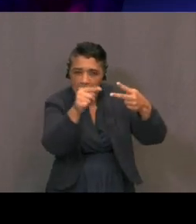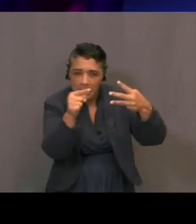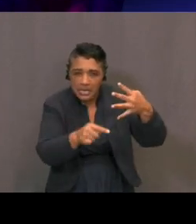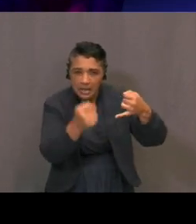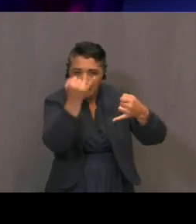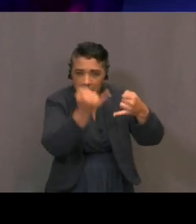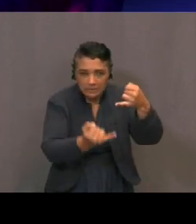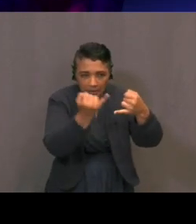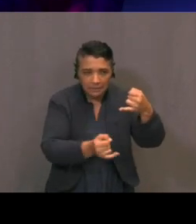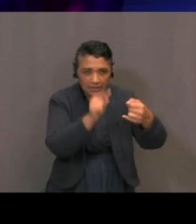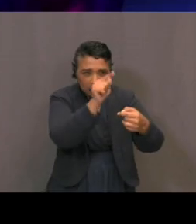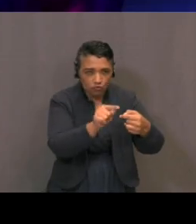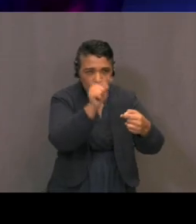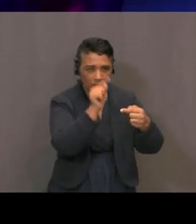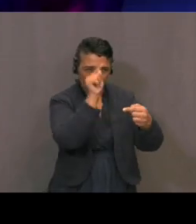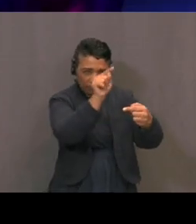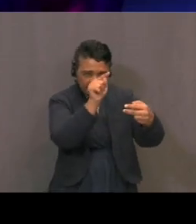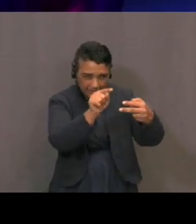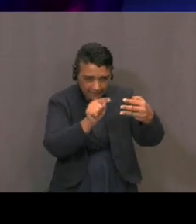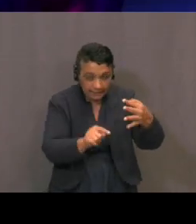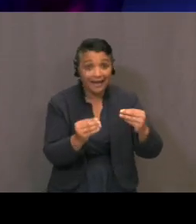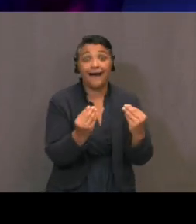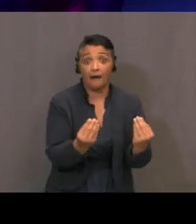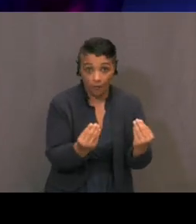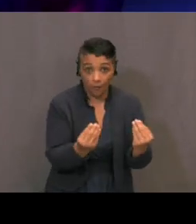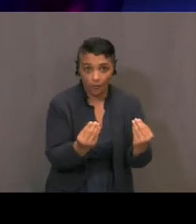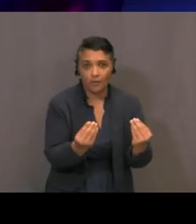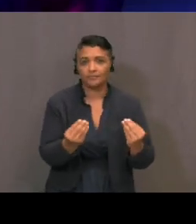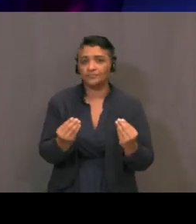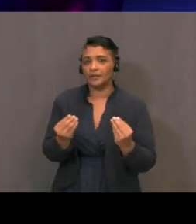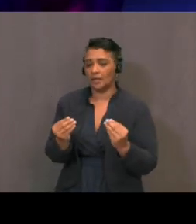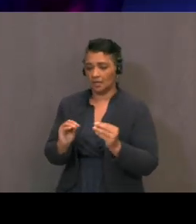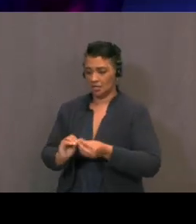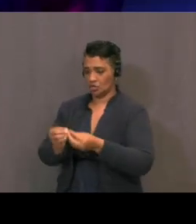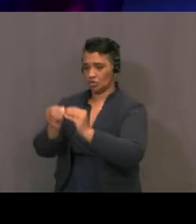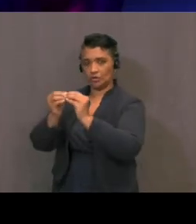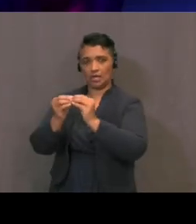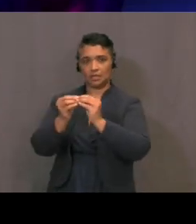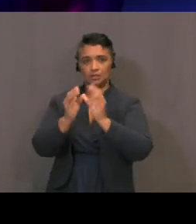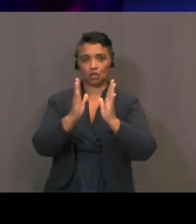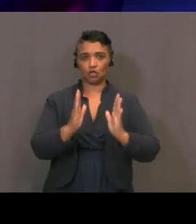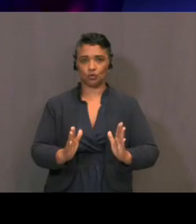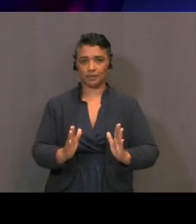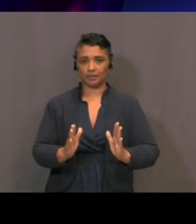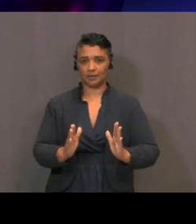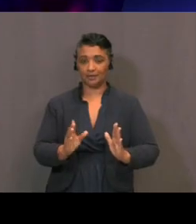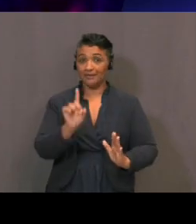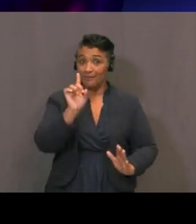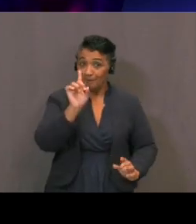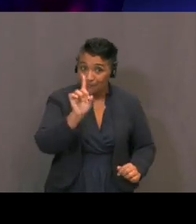the best way of approaching that is create a real human who does that. However,